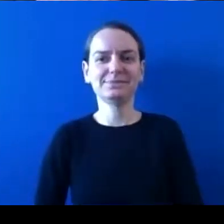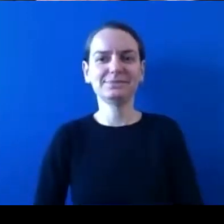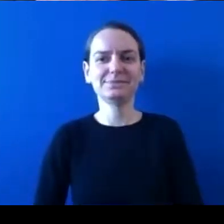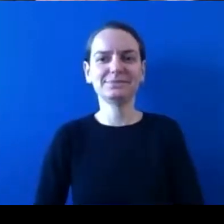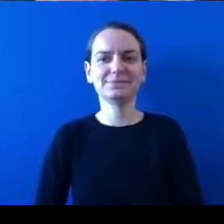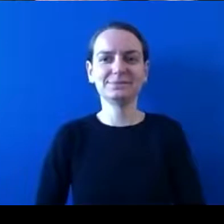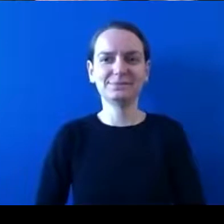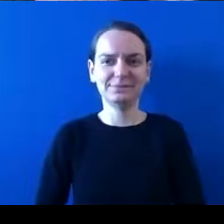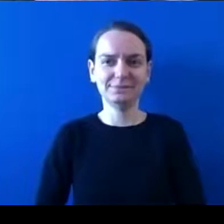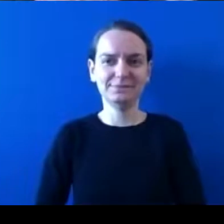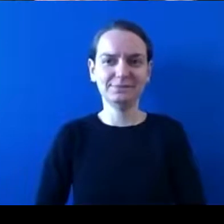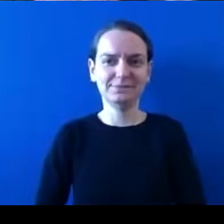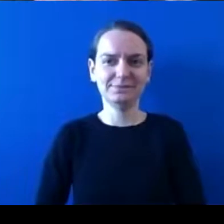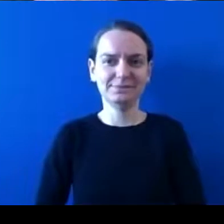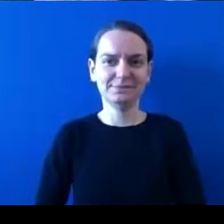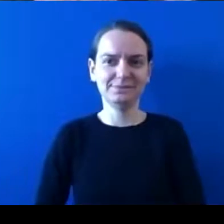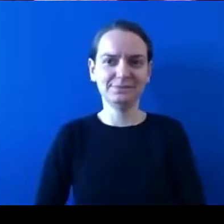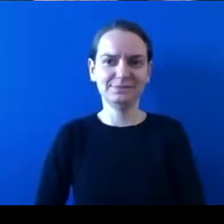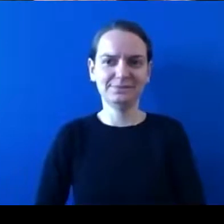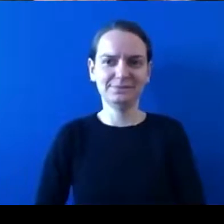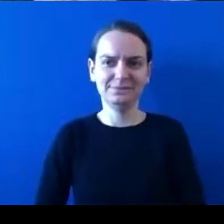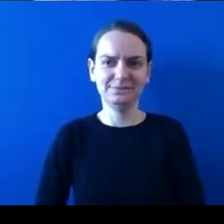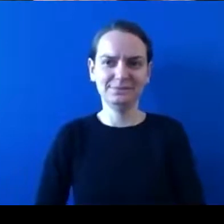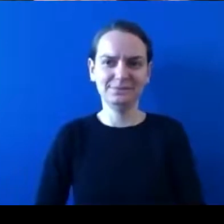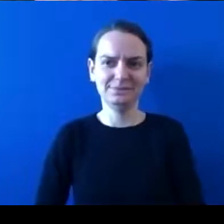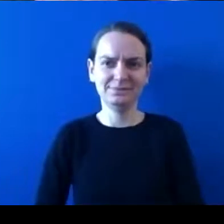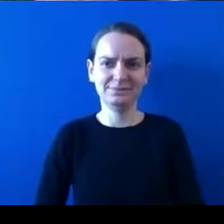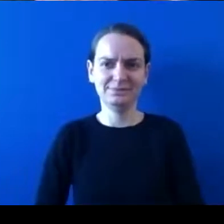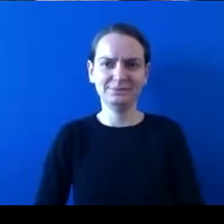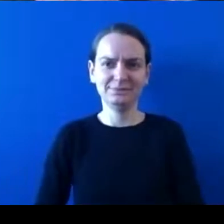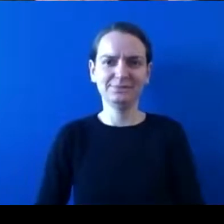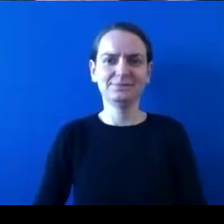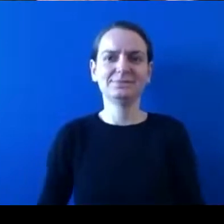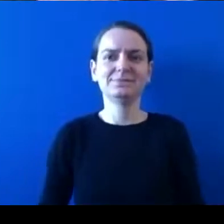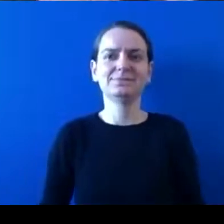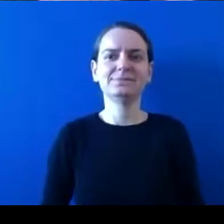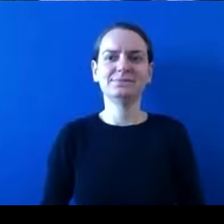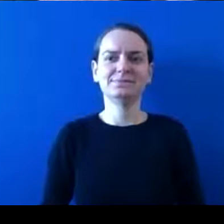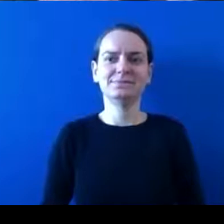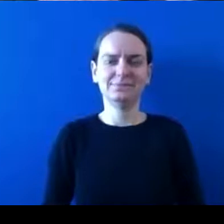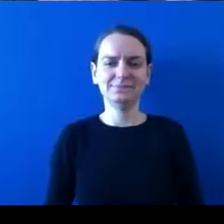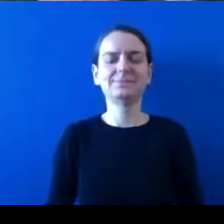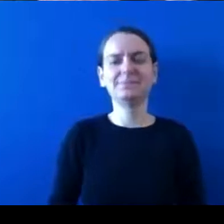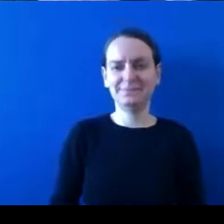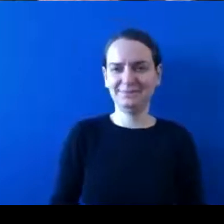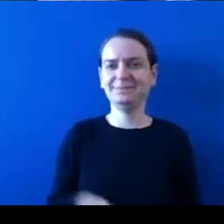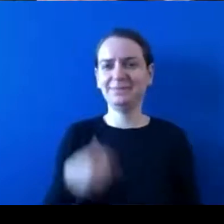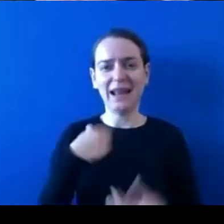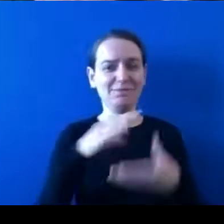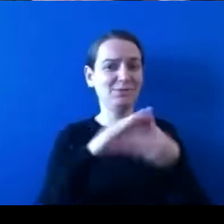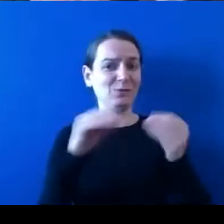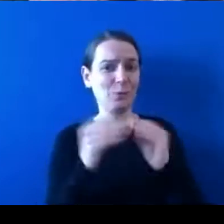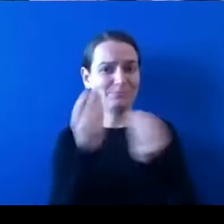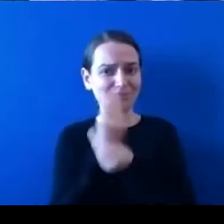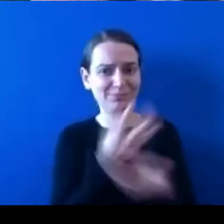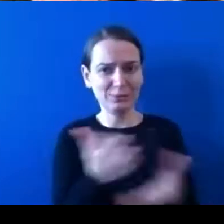said, why is this person walking around the campus who's blind without assistance? And she did not understand